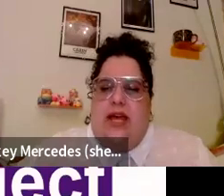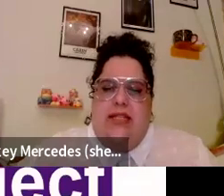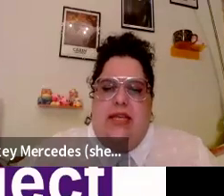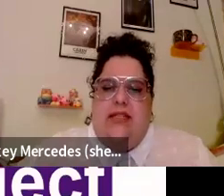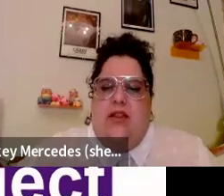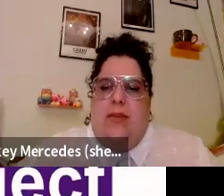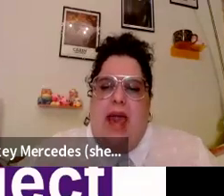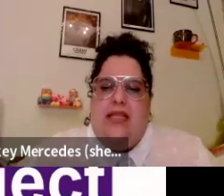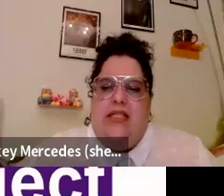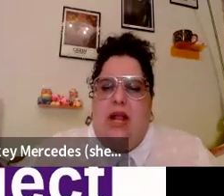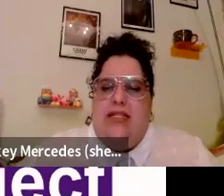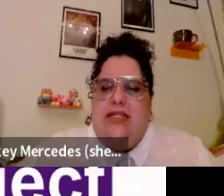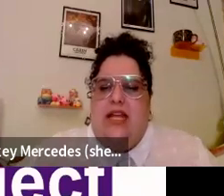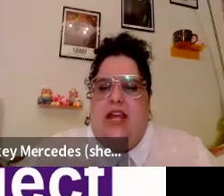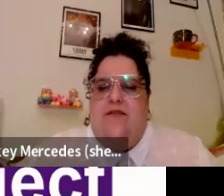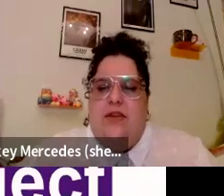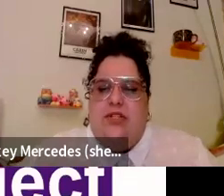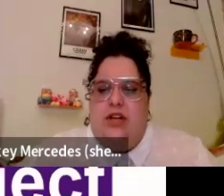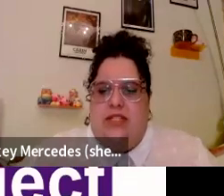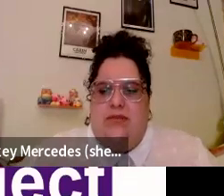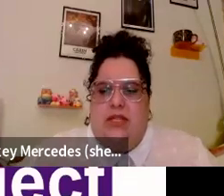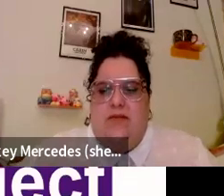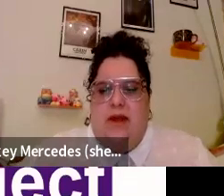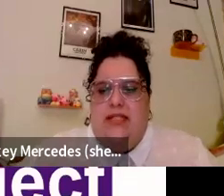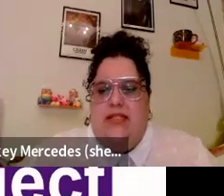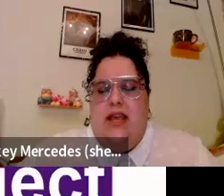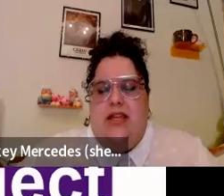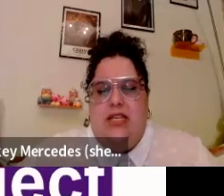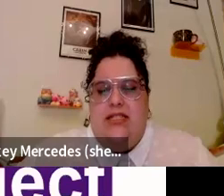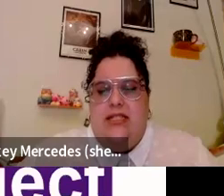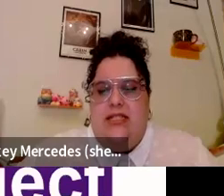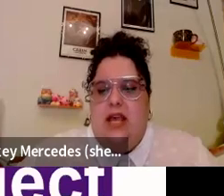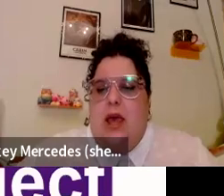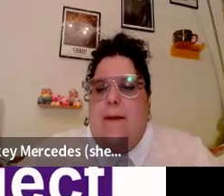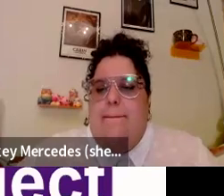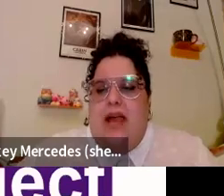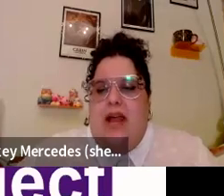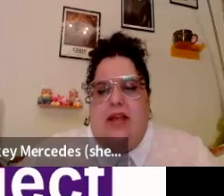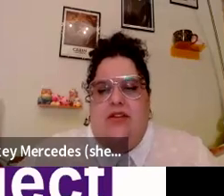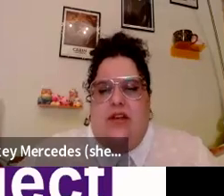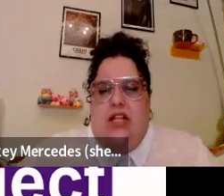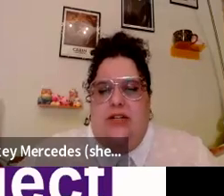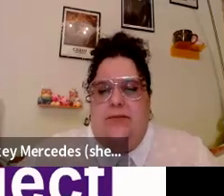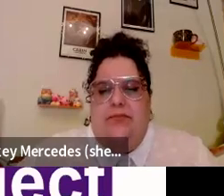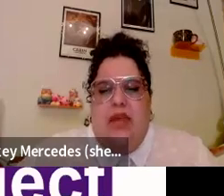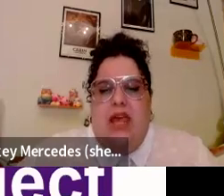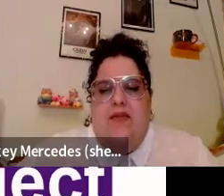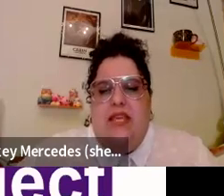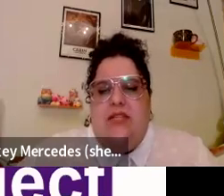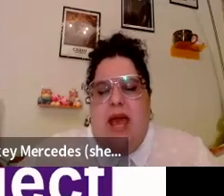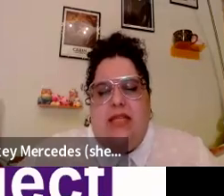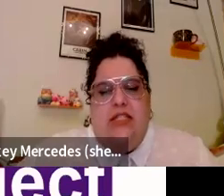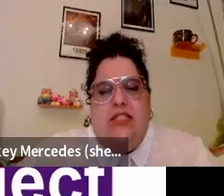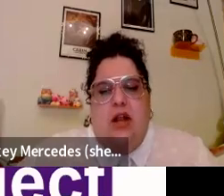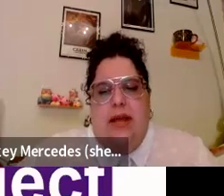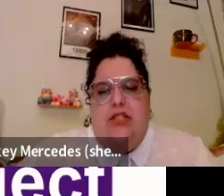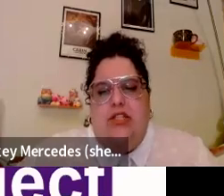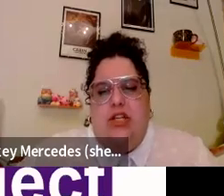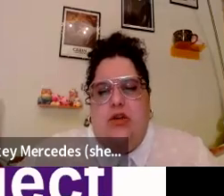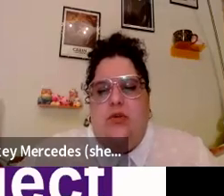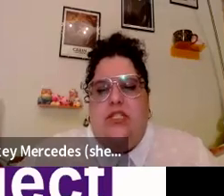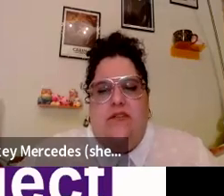clear that I really think fat activism needs to take cues from disability justice in order to begin to address some of the